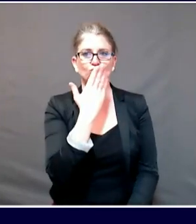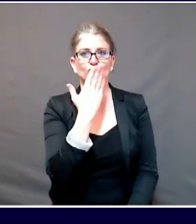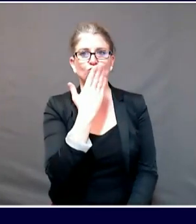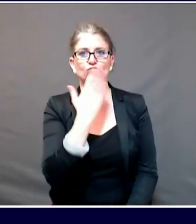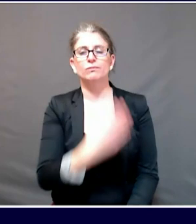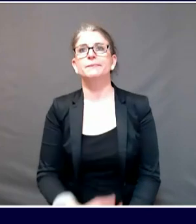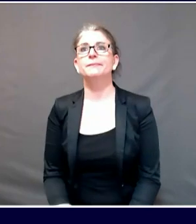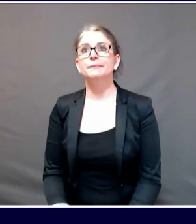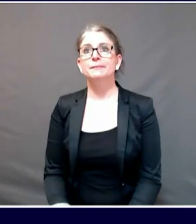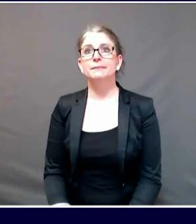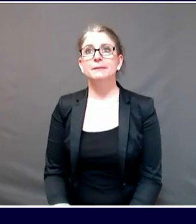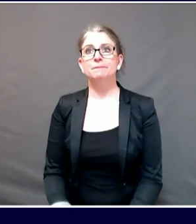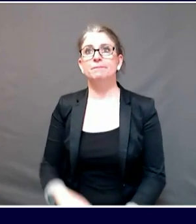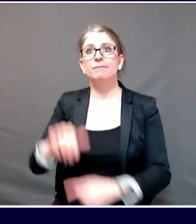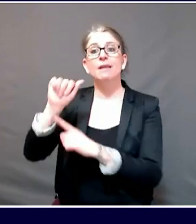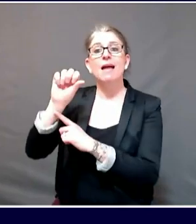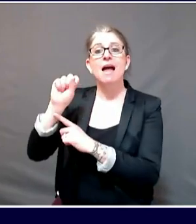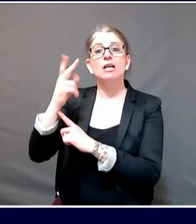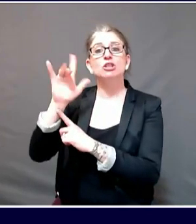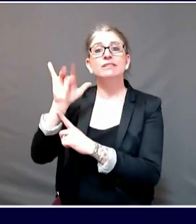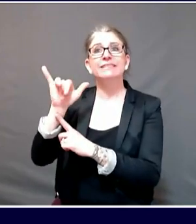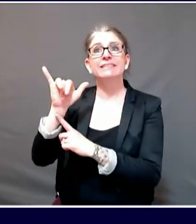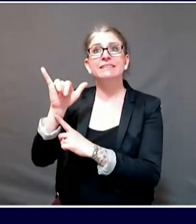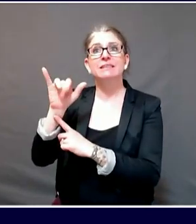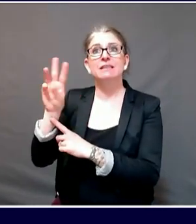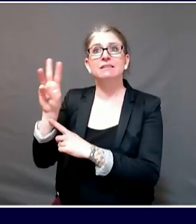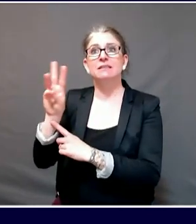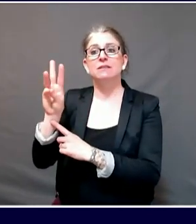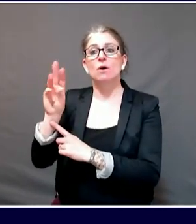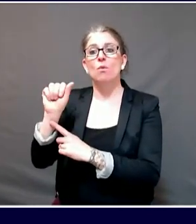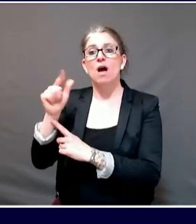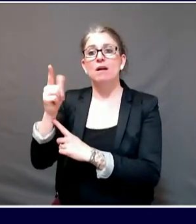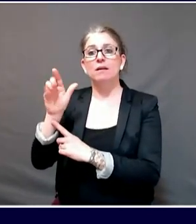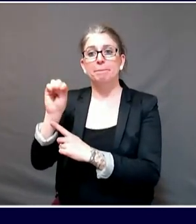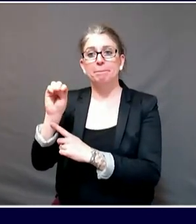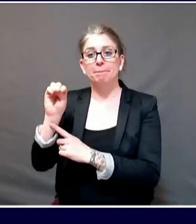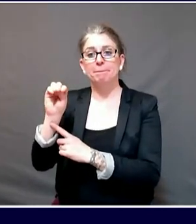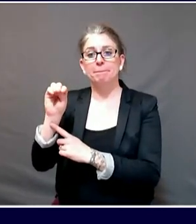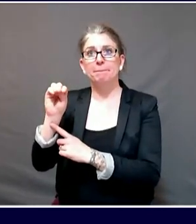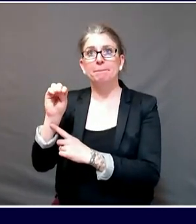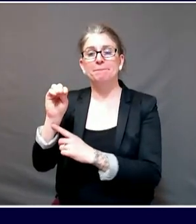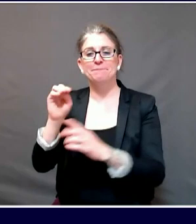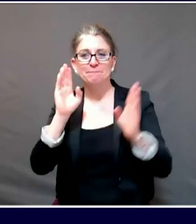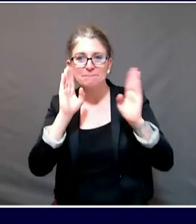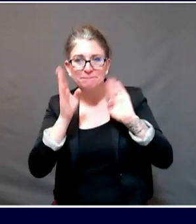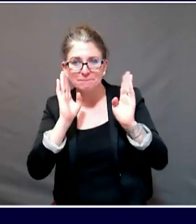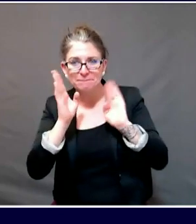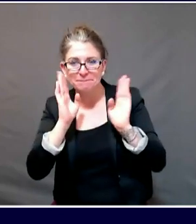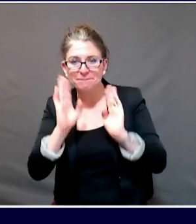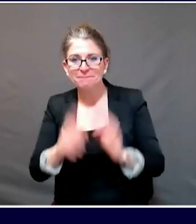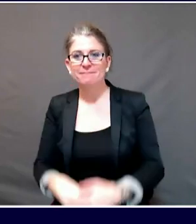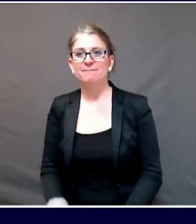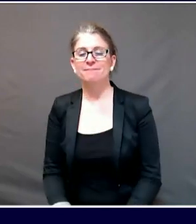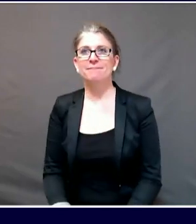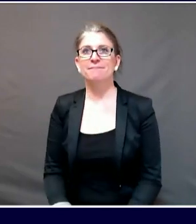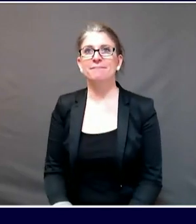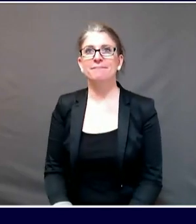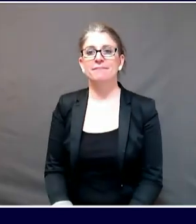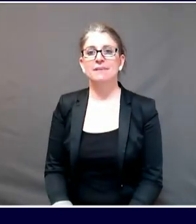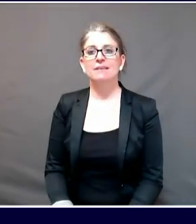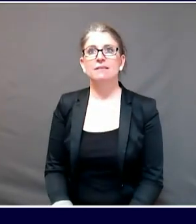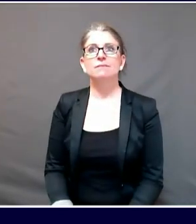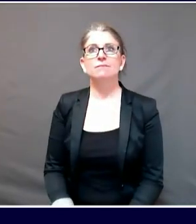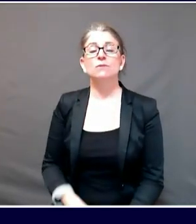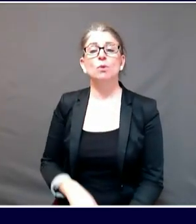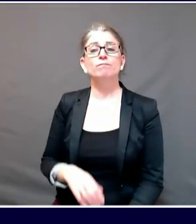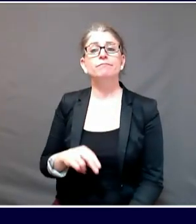WAGM. Hi, Dr. Shah. The county is showing 2 deaths on the Maine CDC website. We know of